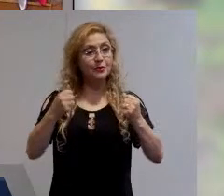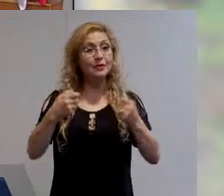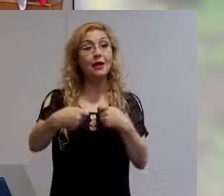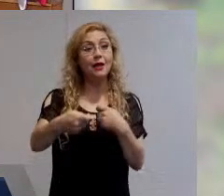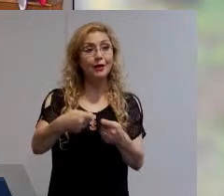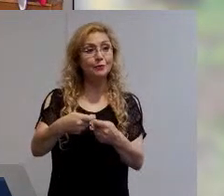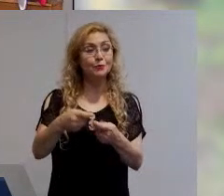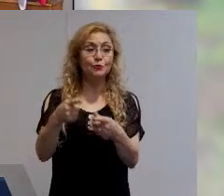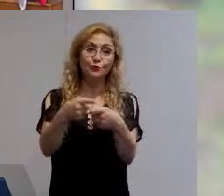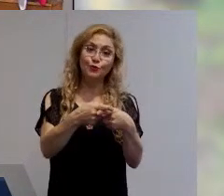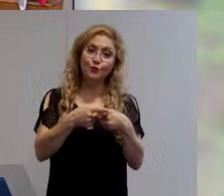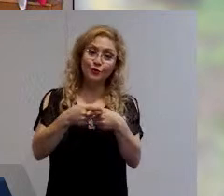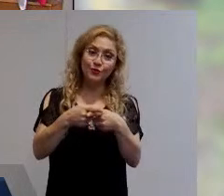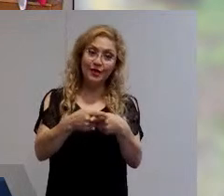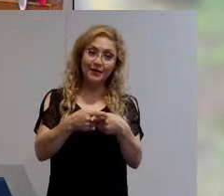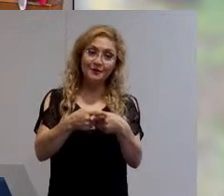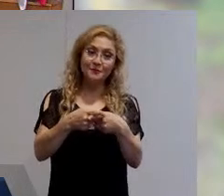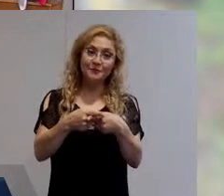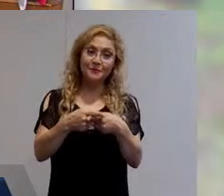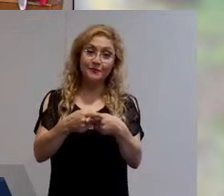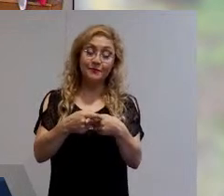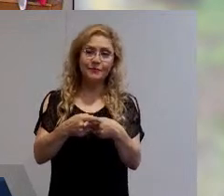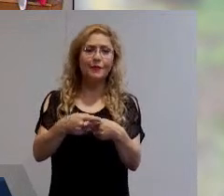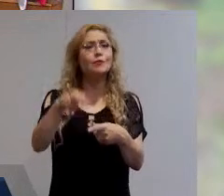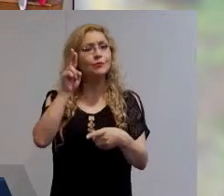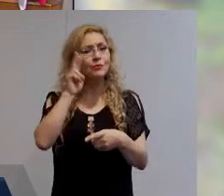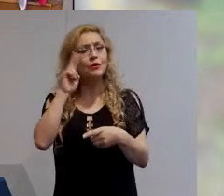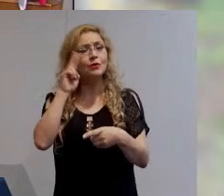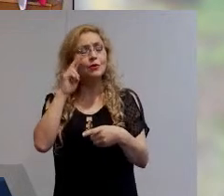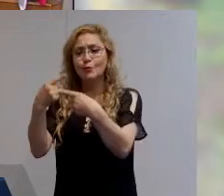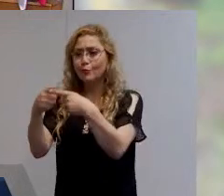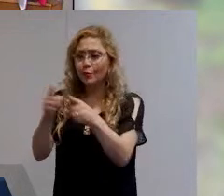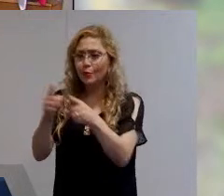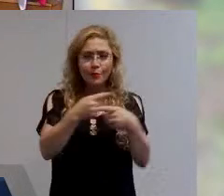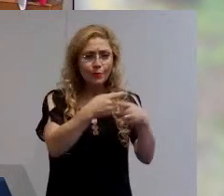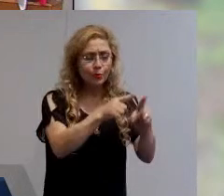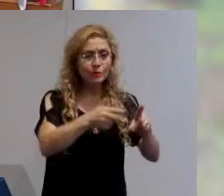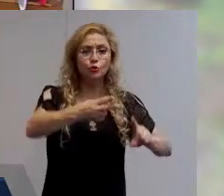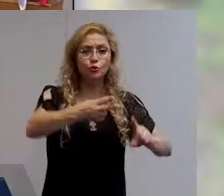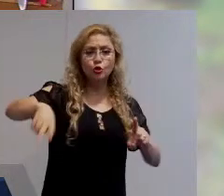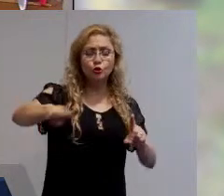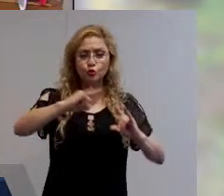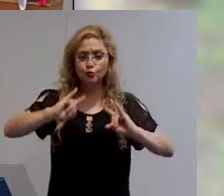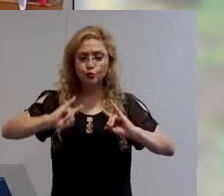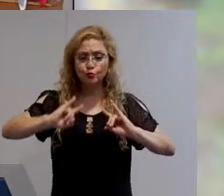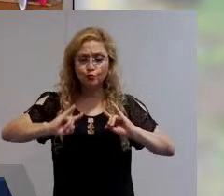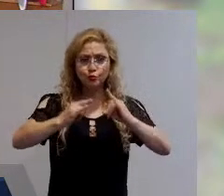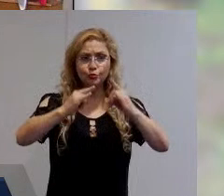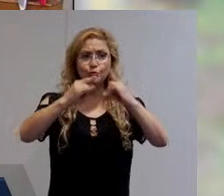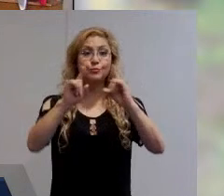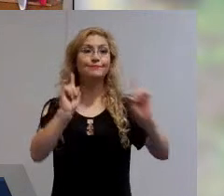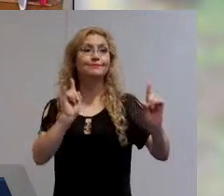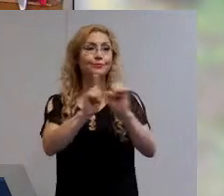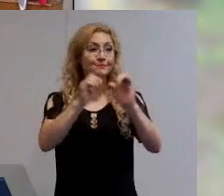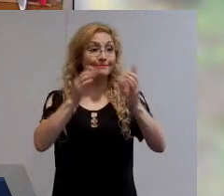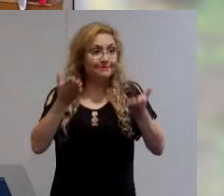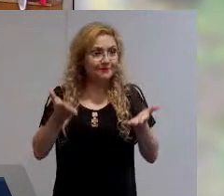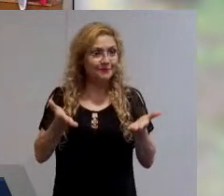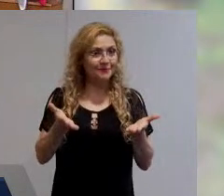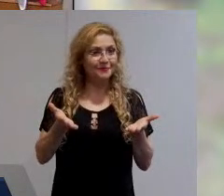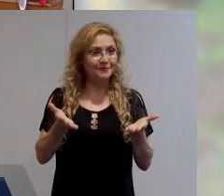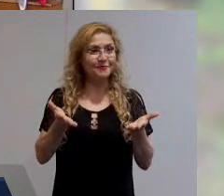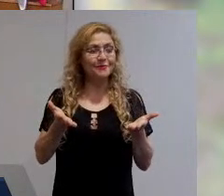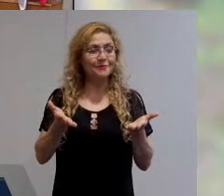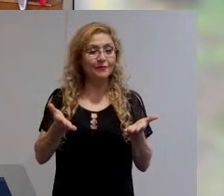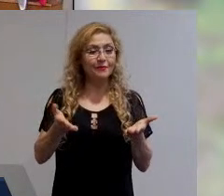are economically and socially empowered. Now, we recognize this diversity of actors, and as such, we have organized